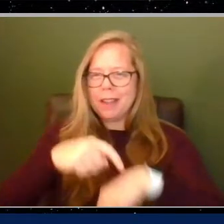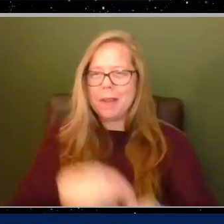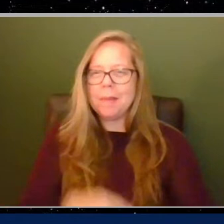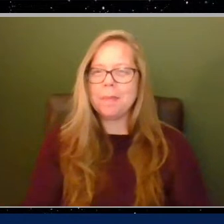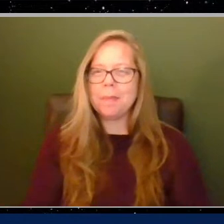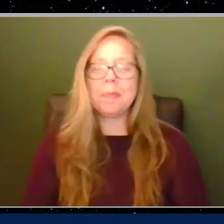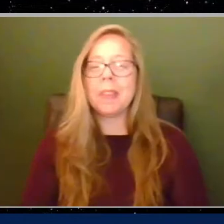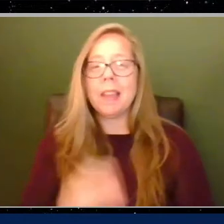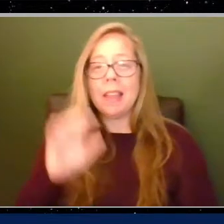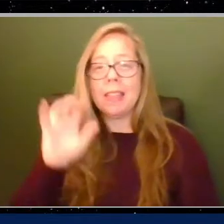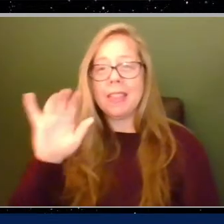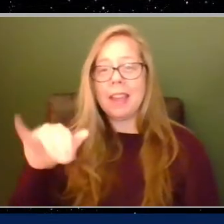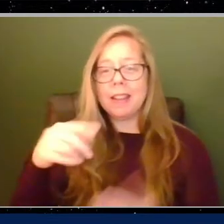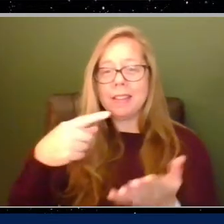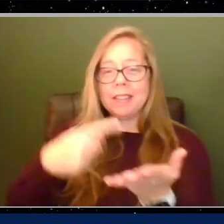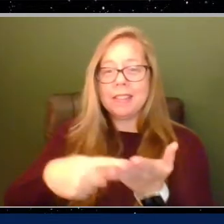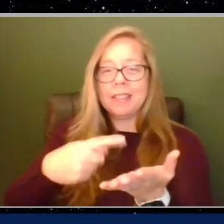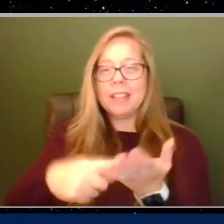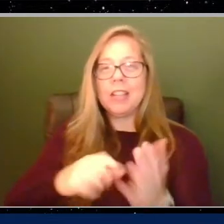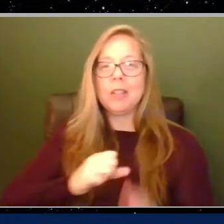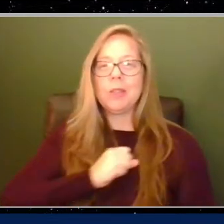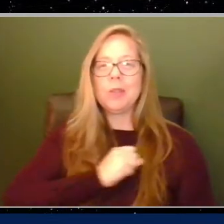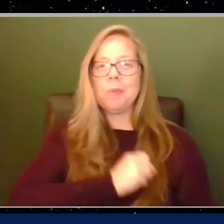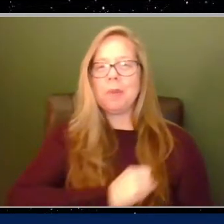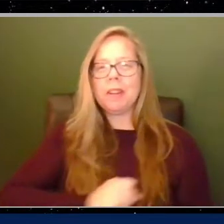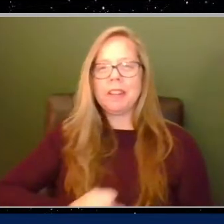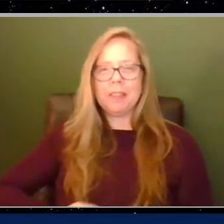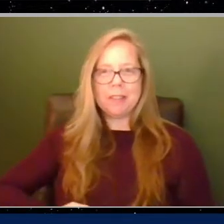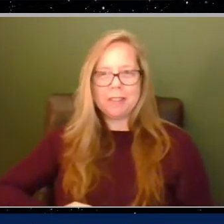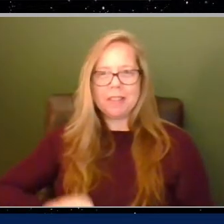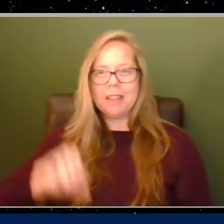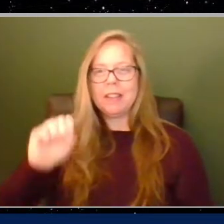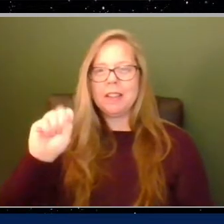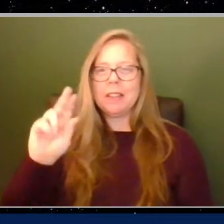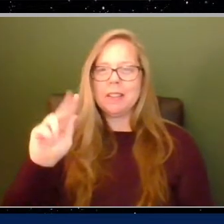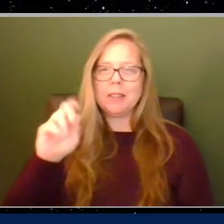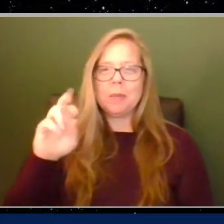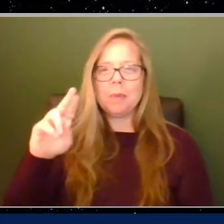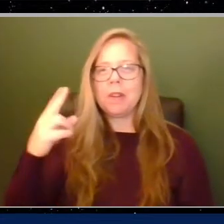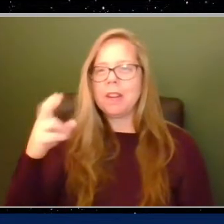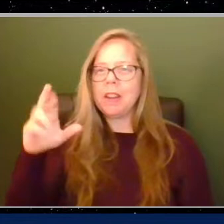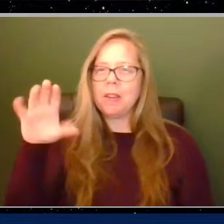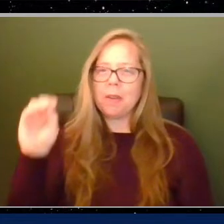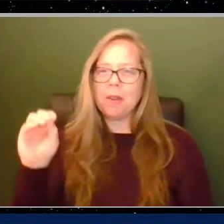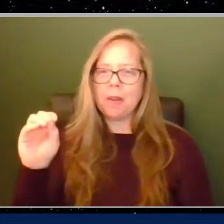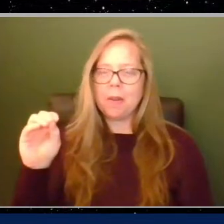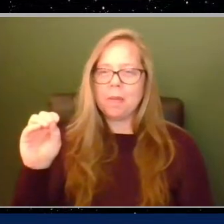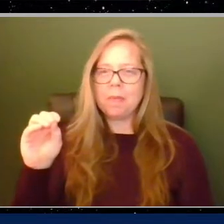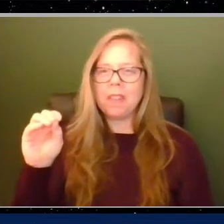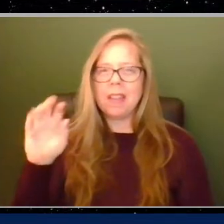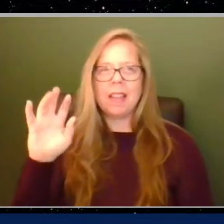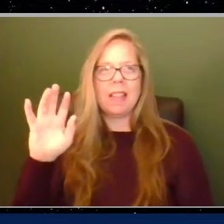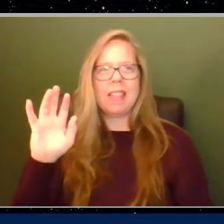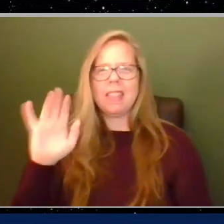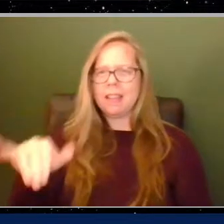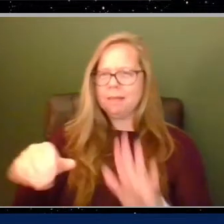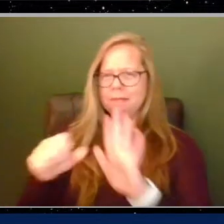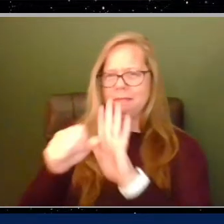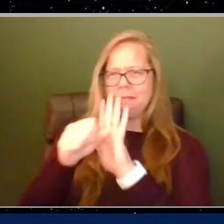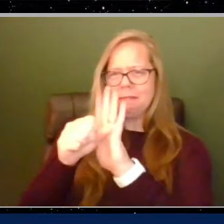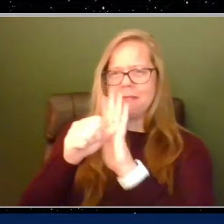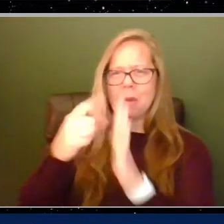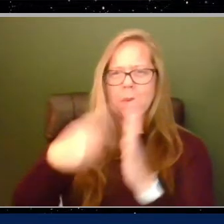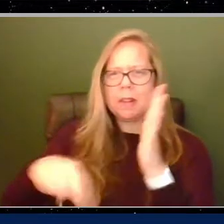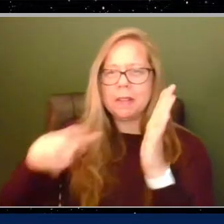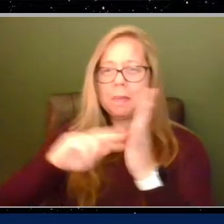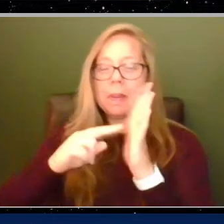about heroes and superheroes, and sort of there's symbolism and different symbolism you can find